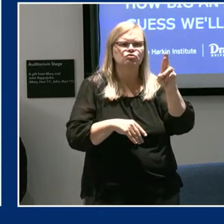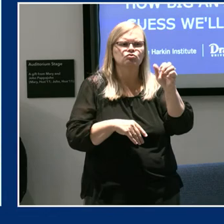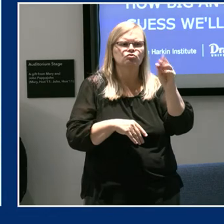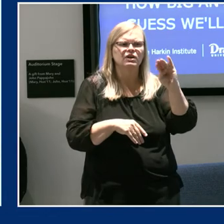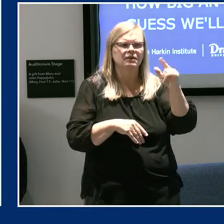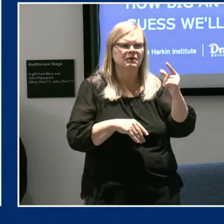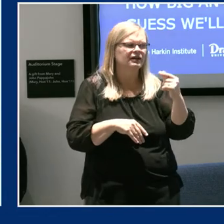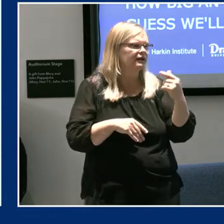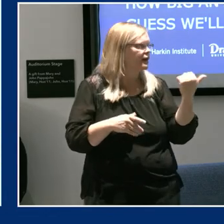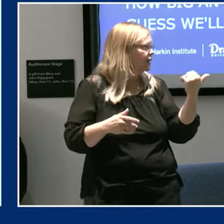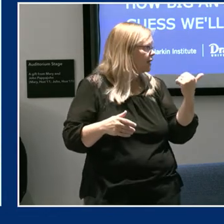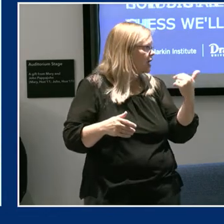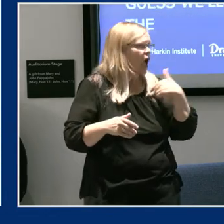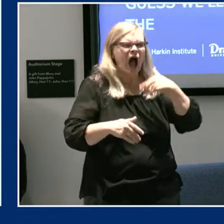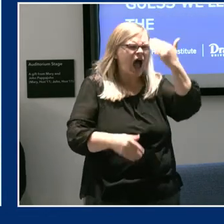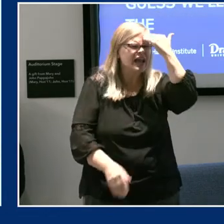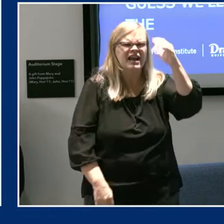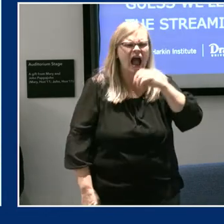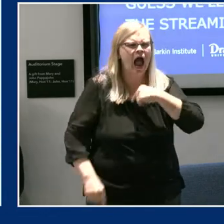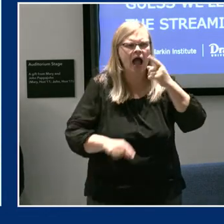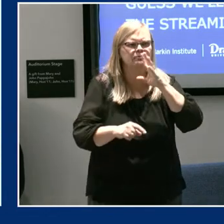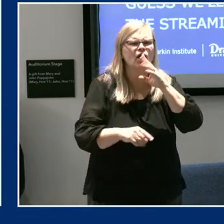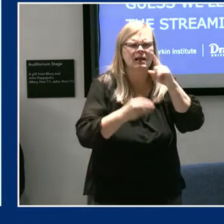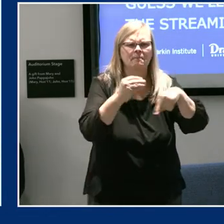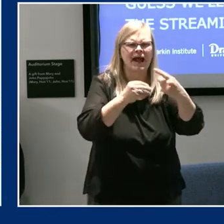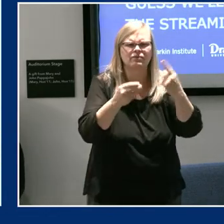I'm talking about something I don't know anything about, which is streaming.